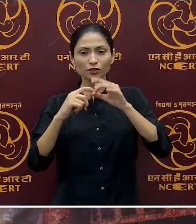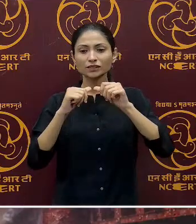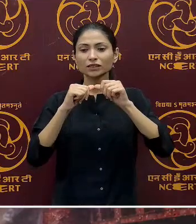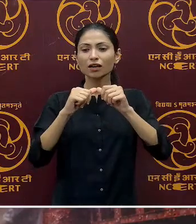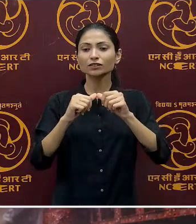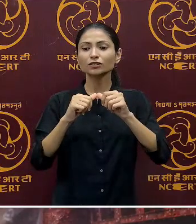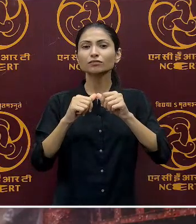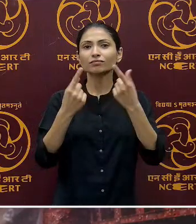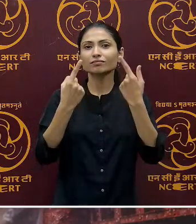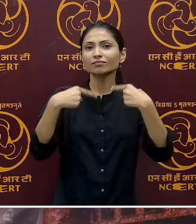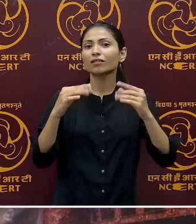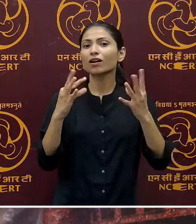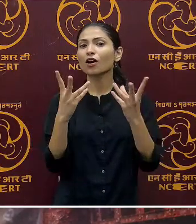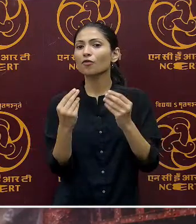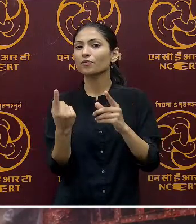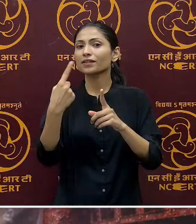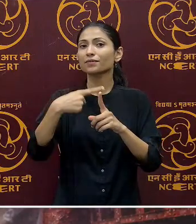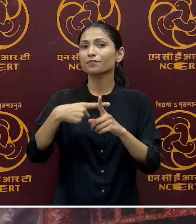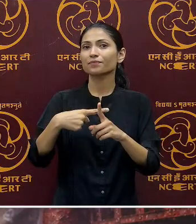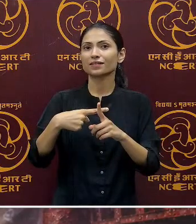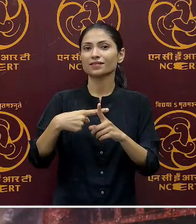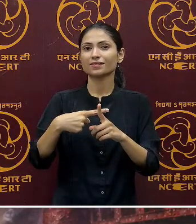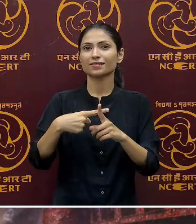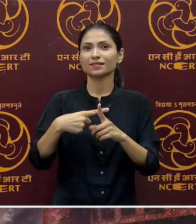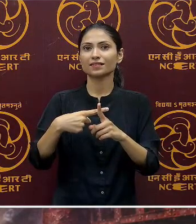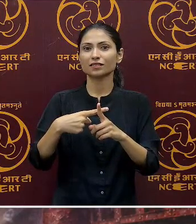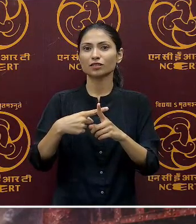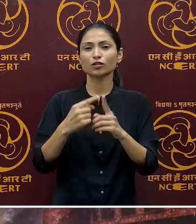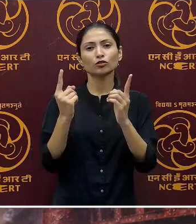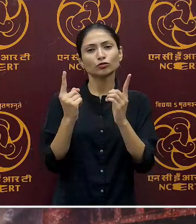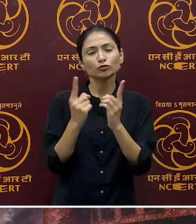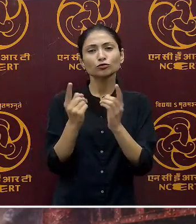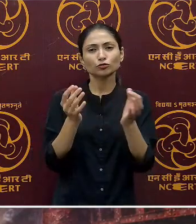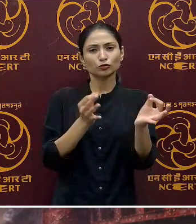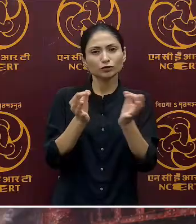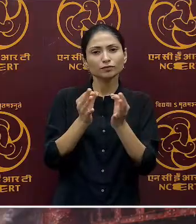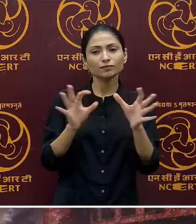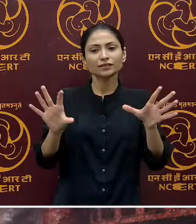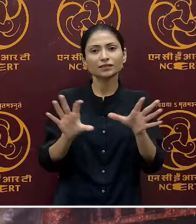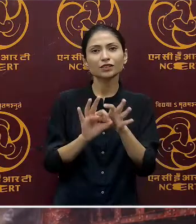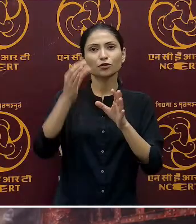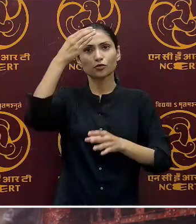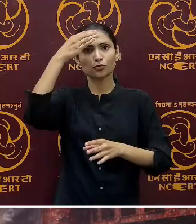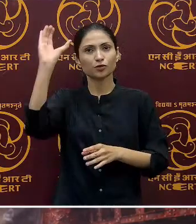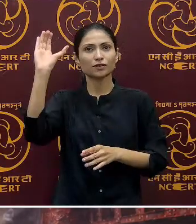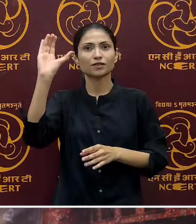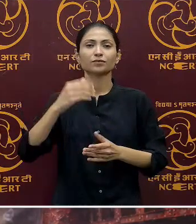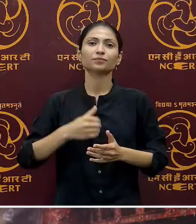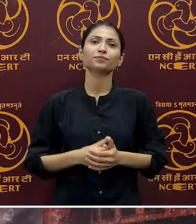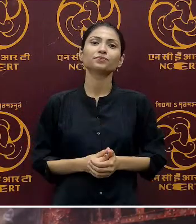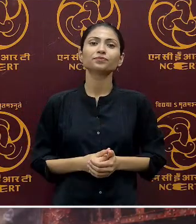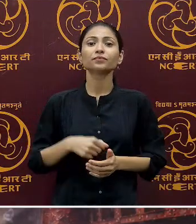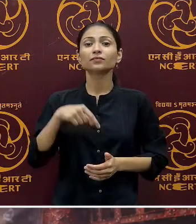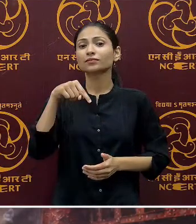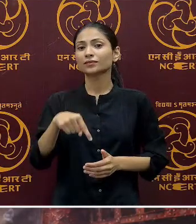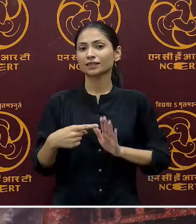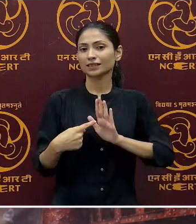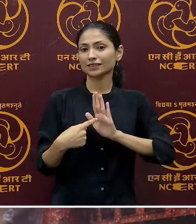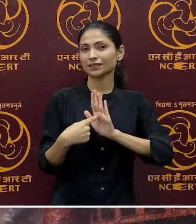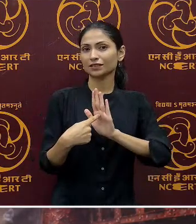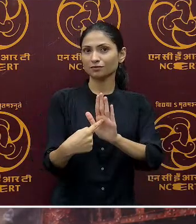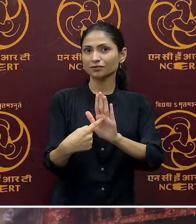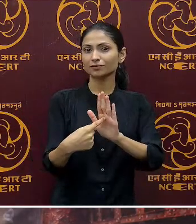answer, and also its small explanation behind the concept. So this is how the demonstration of